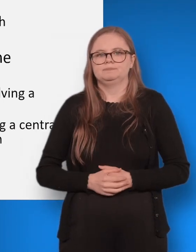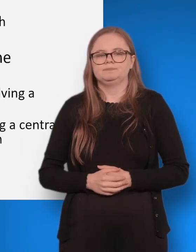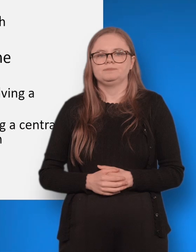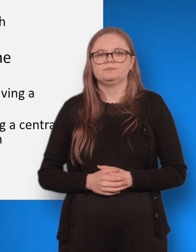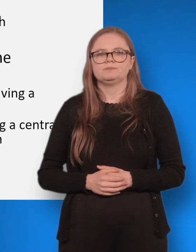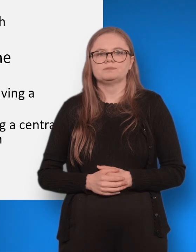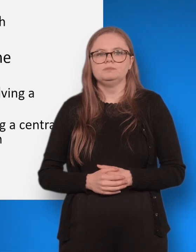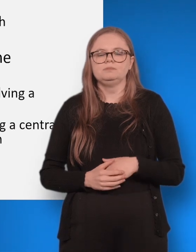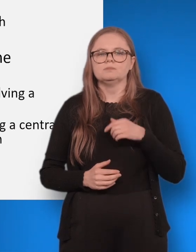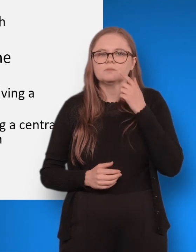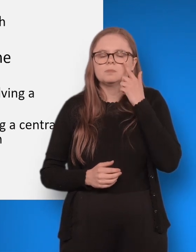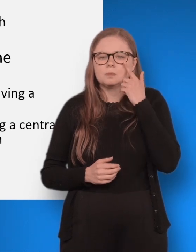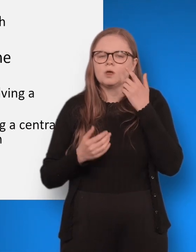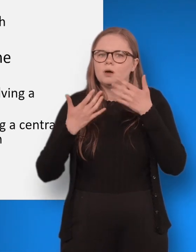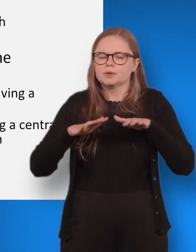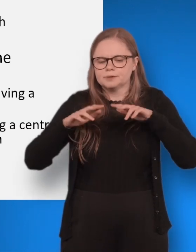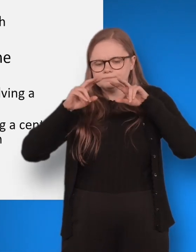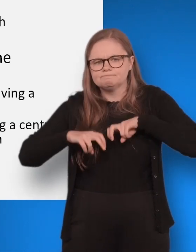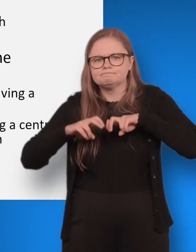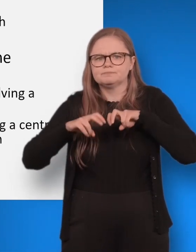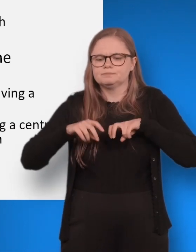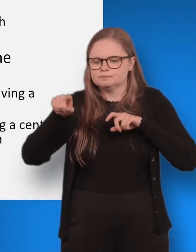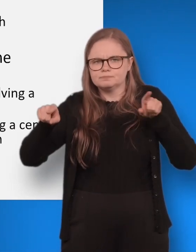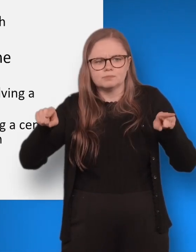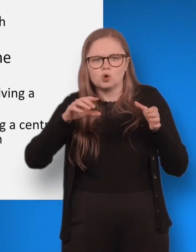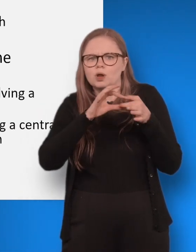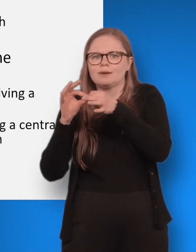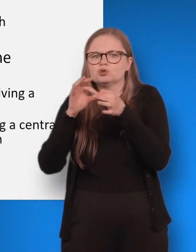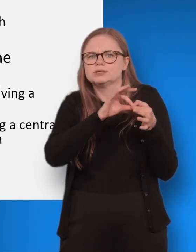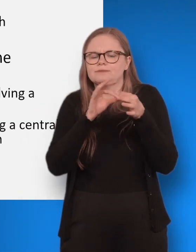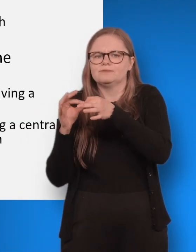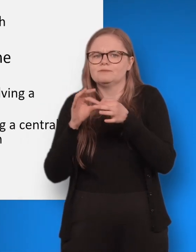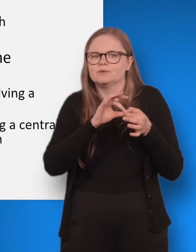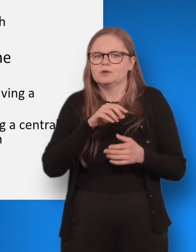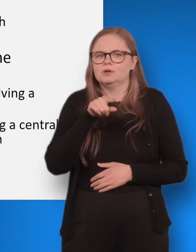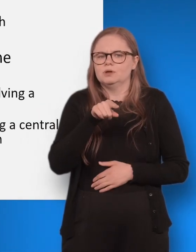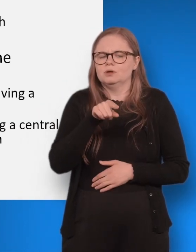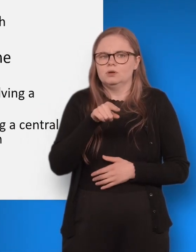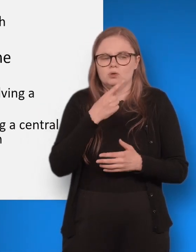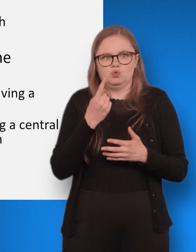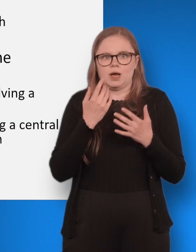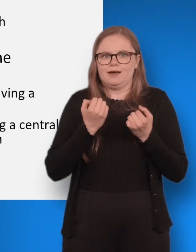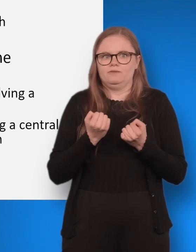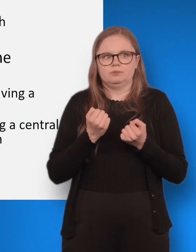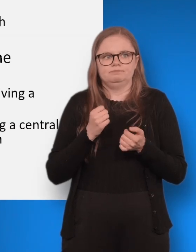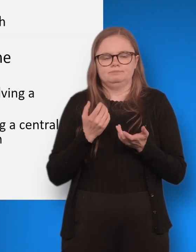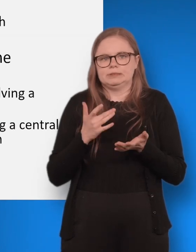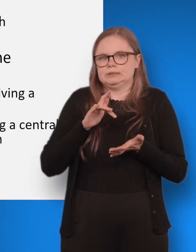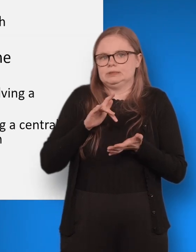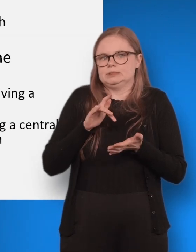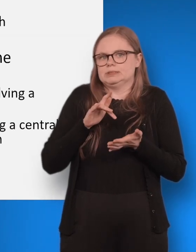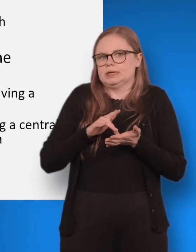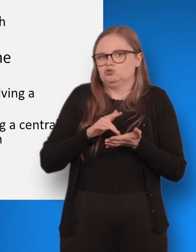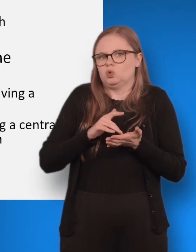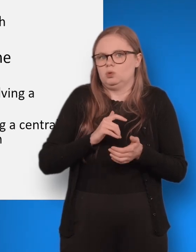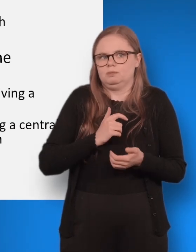We examined whether these collaborative arrangements and holding a central position in the research funding